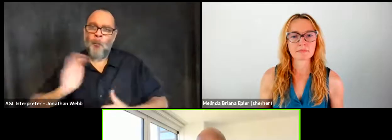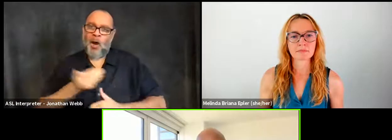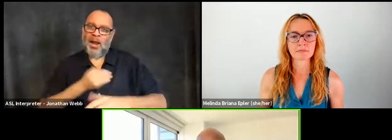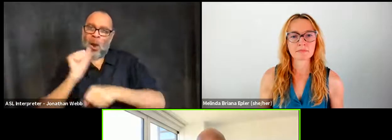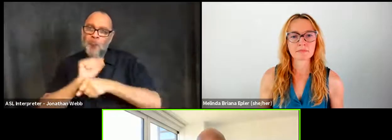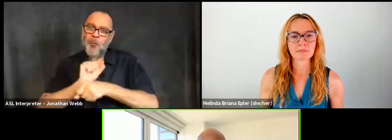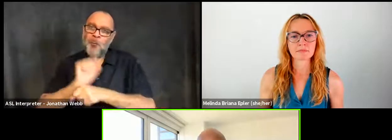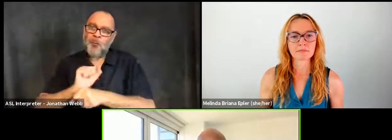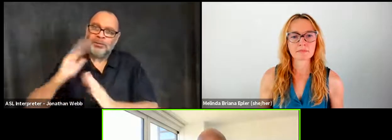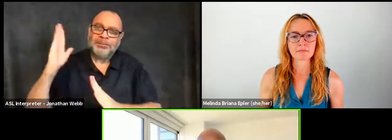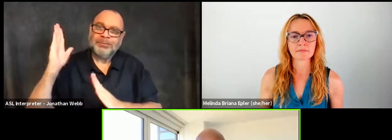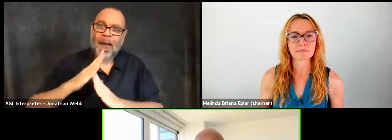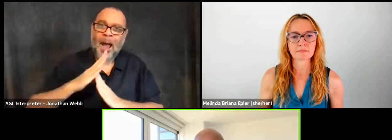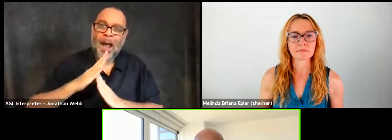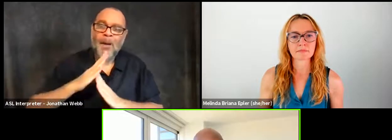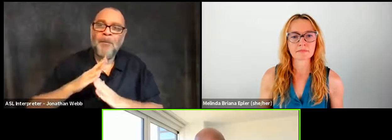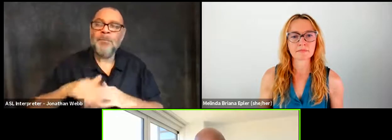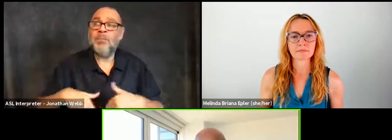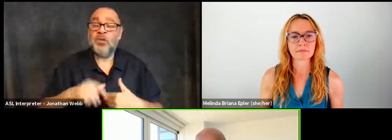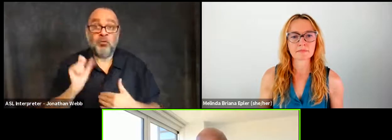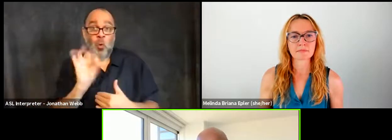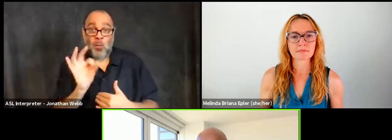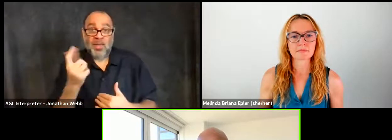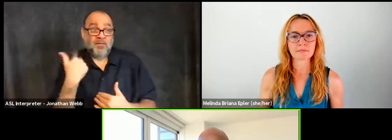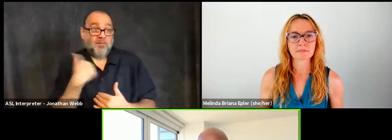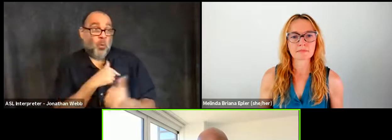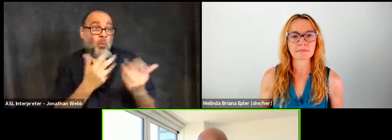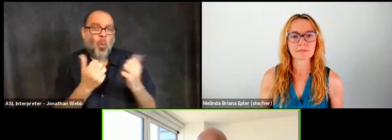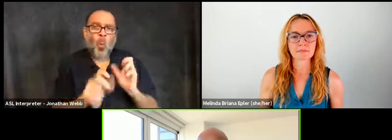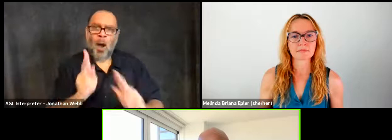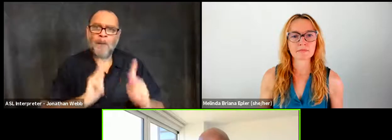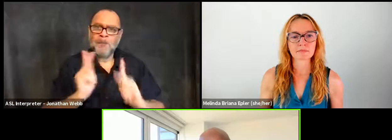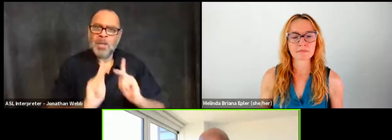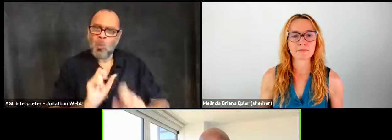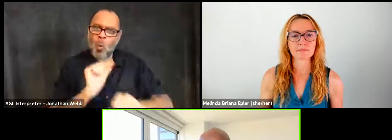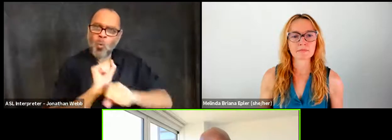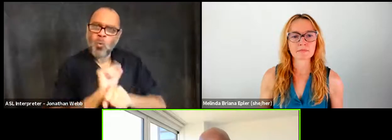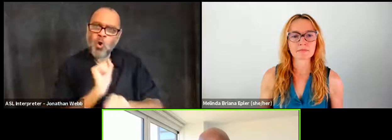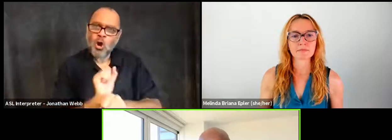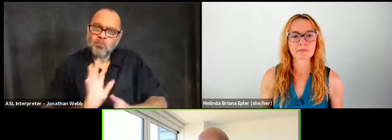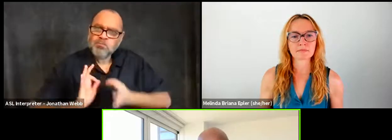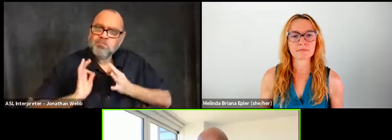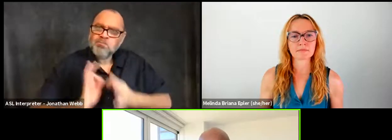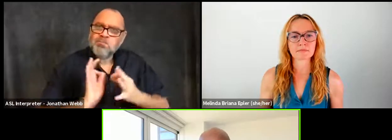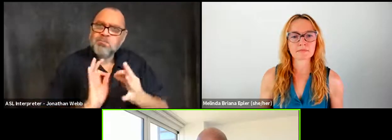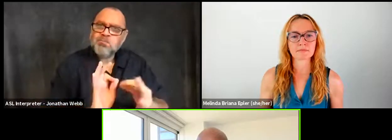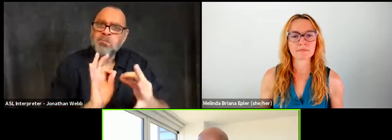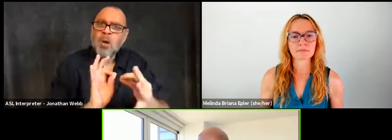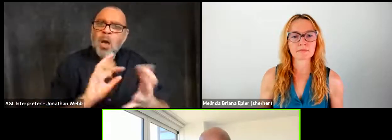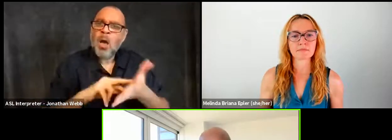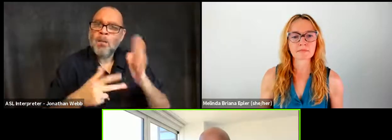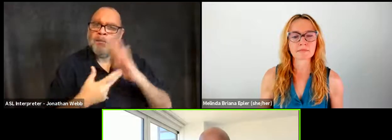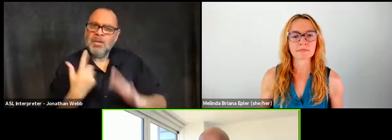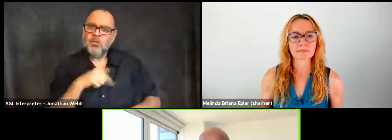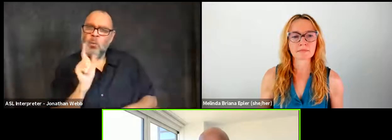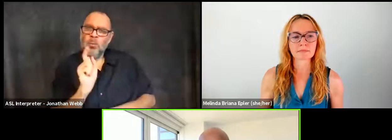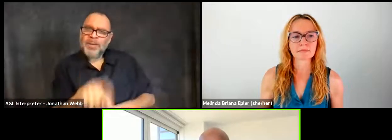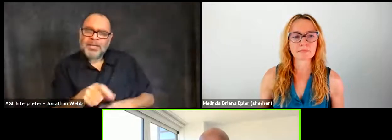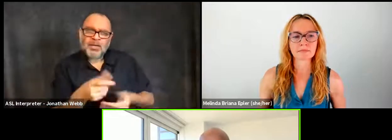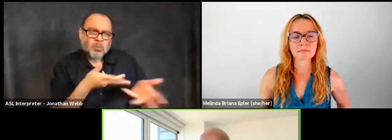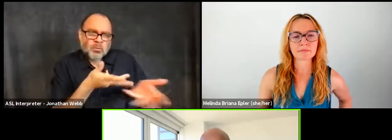job, you should ask your teammates, your employees, how are they doing mentally in a legal way, of